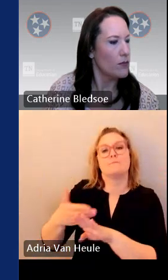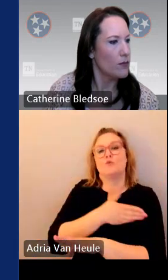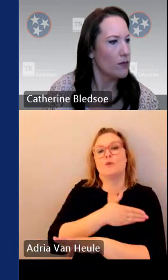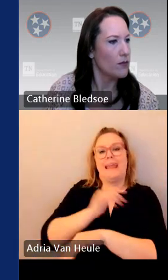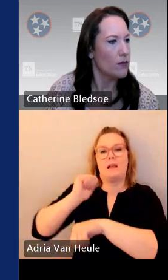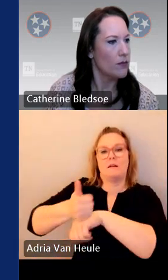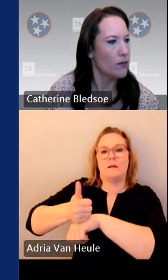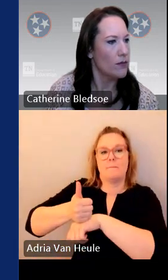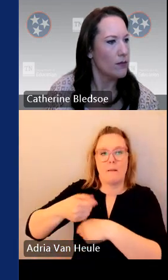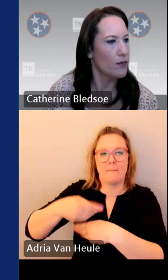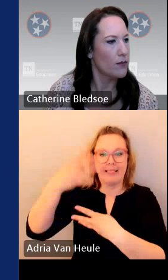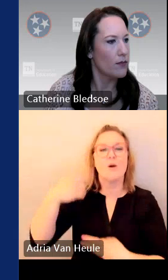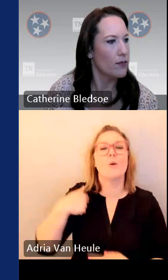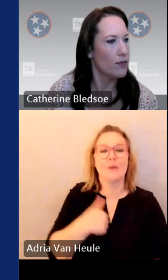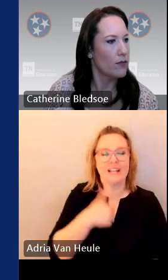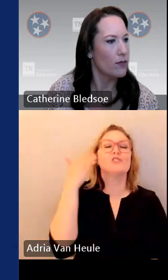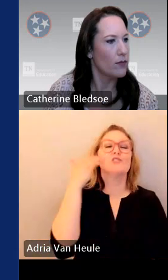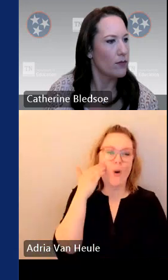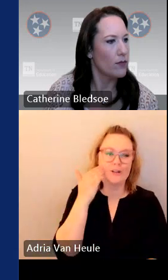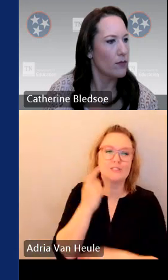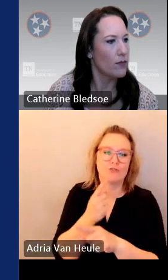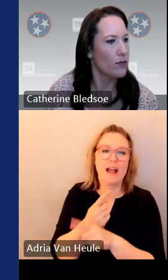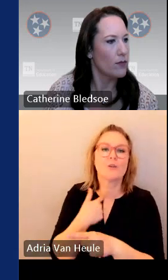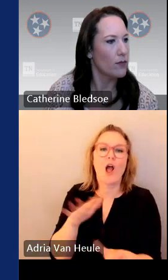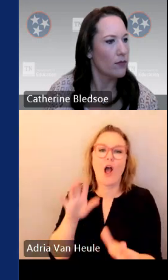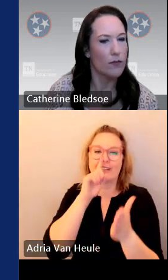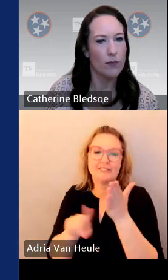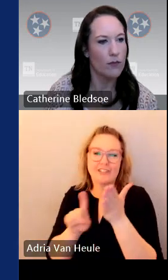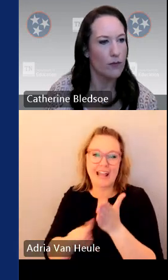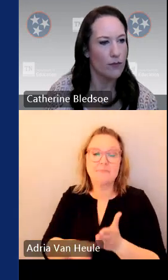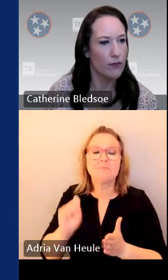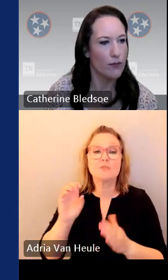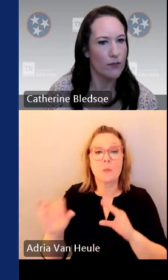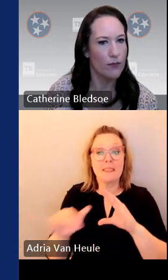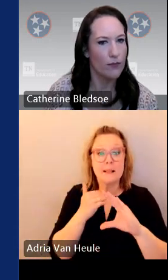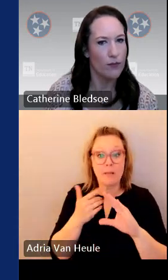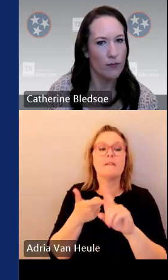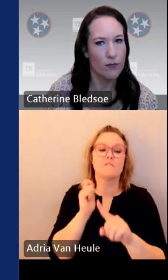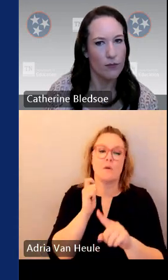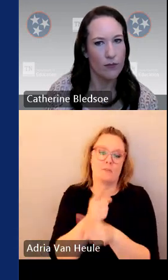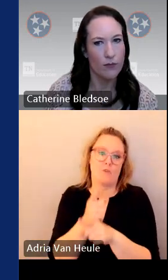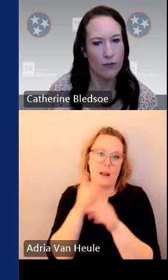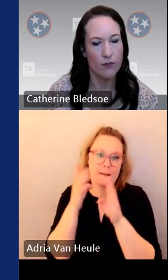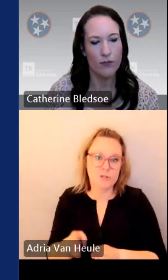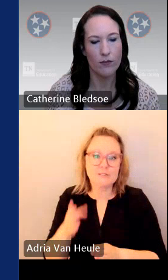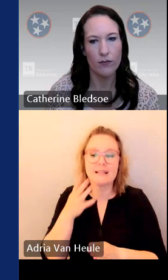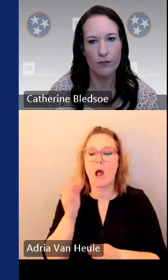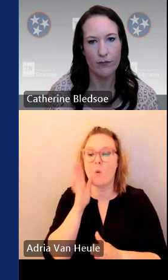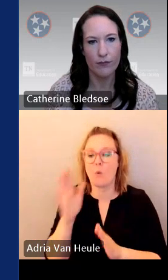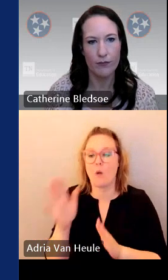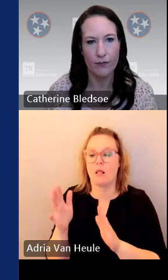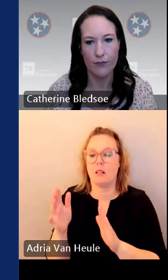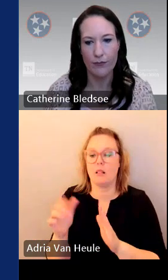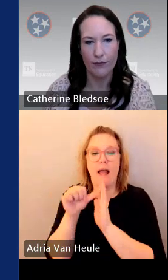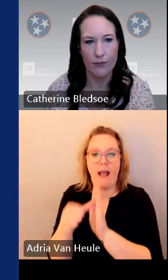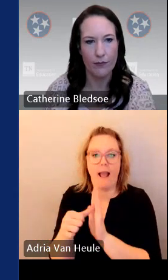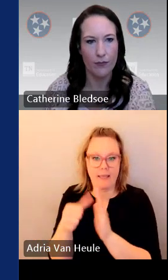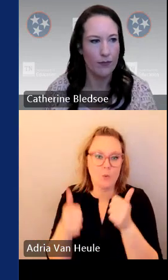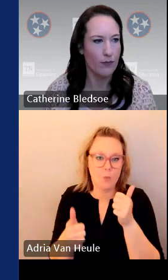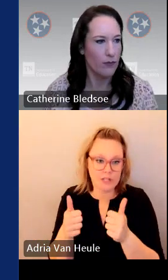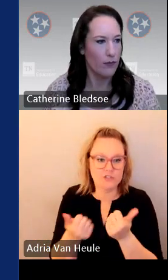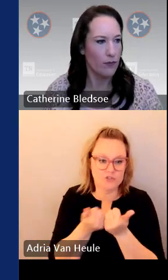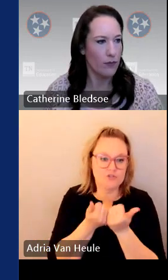correct, we've checked it. So the email should have come from the correct person. This will again highlight who that correct survey distributor is. And when you click